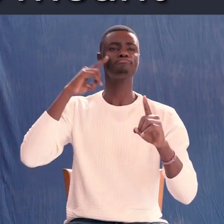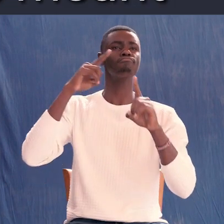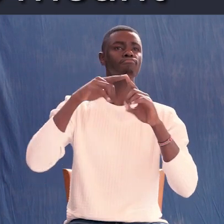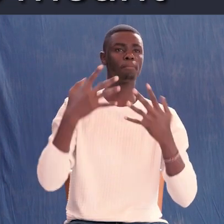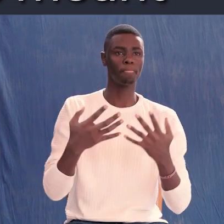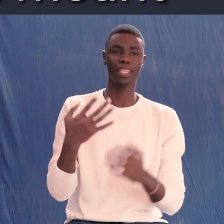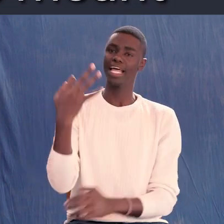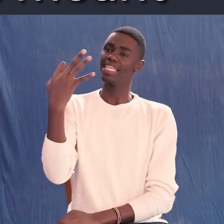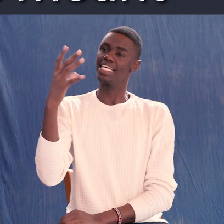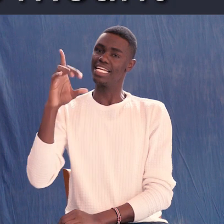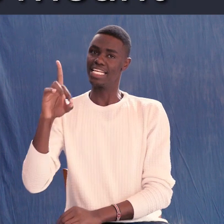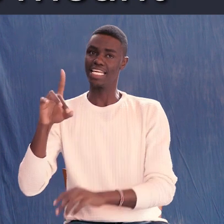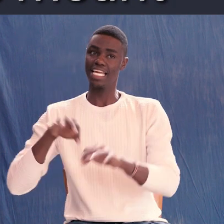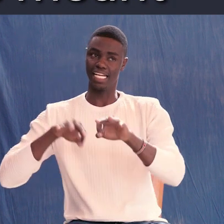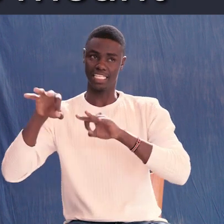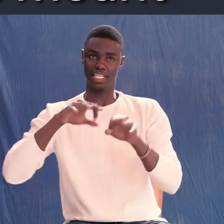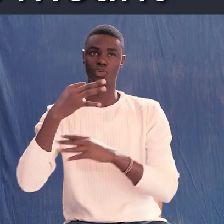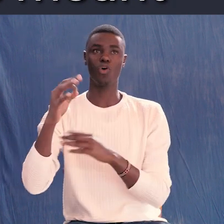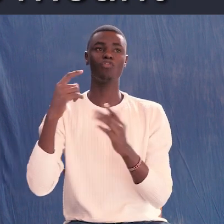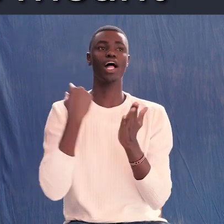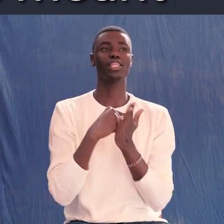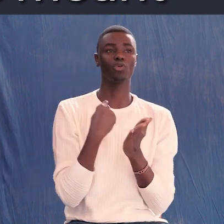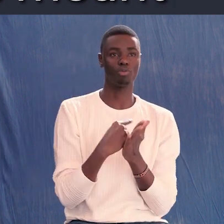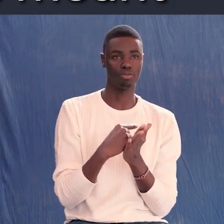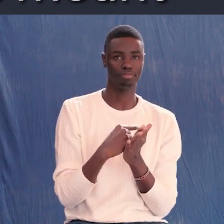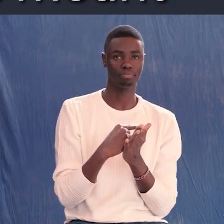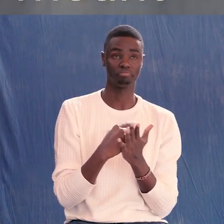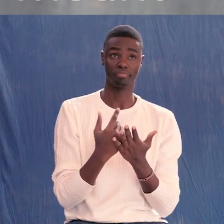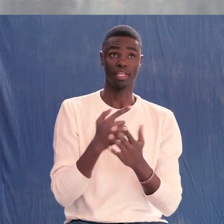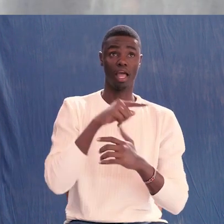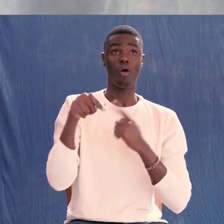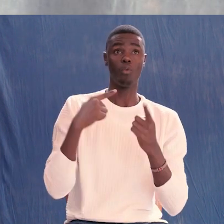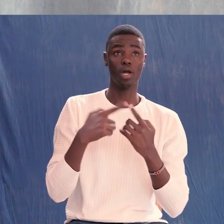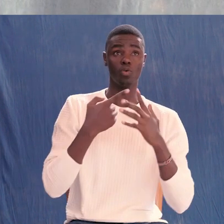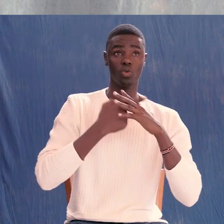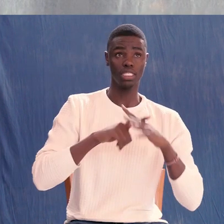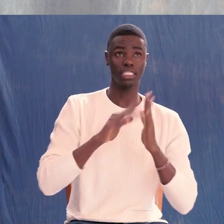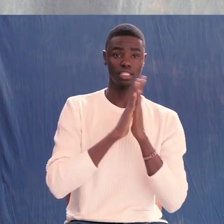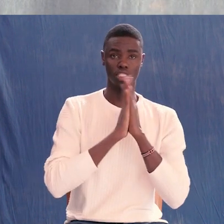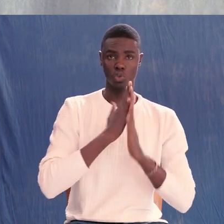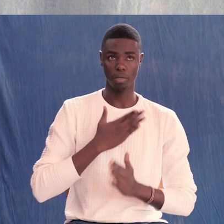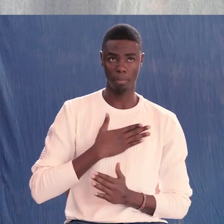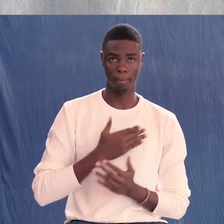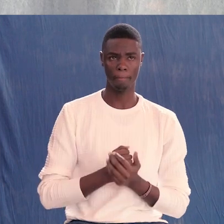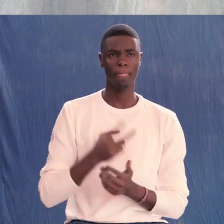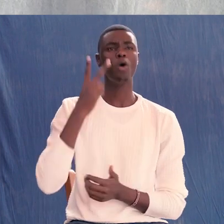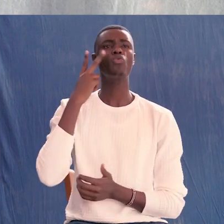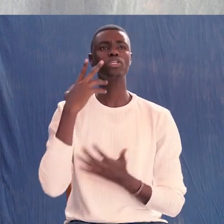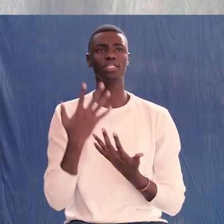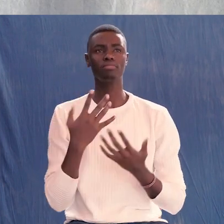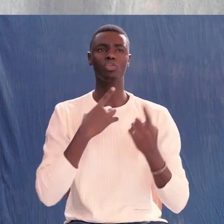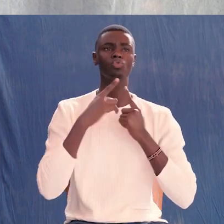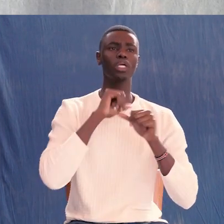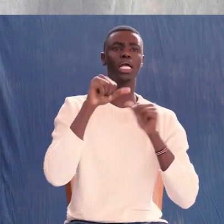3D illustration of the gospel. Now when we start in our passage, we see that it's